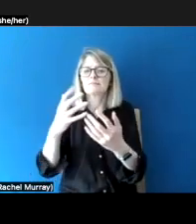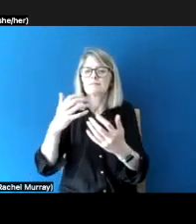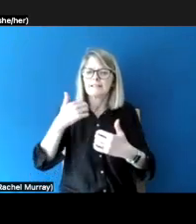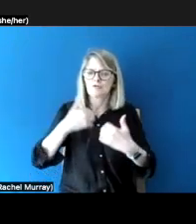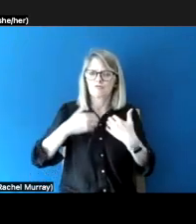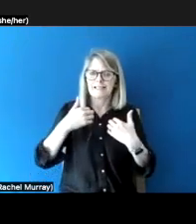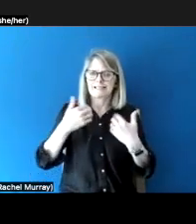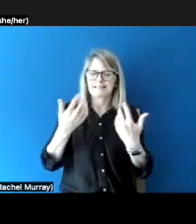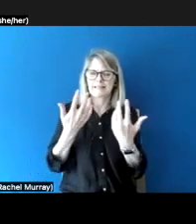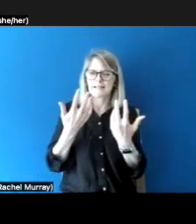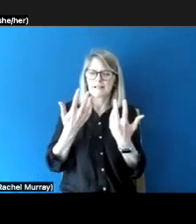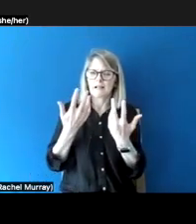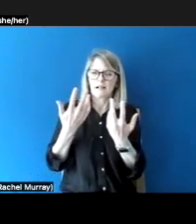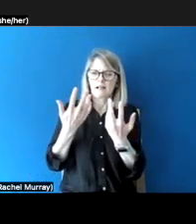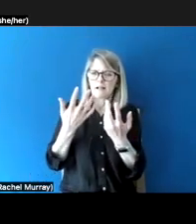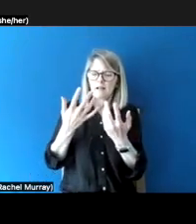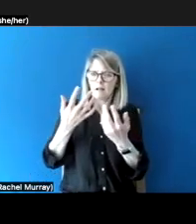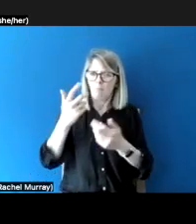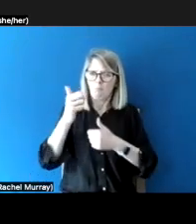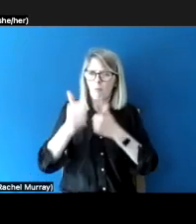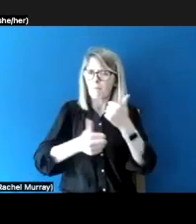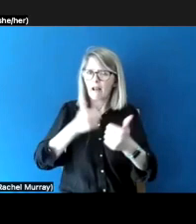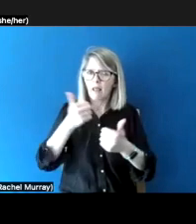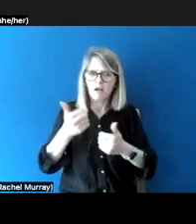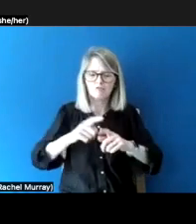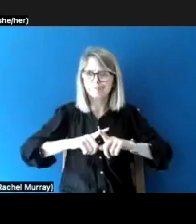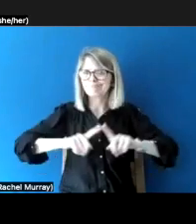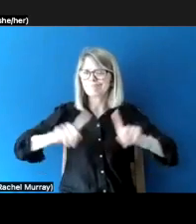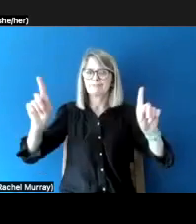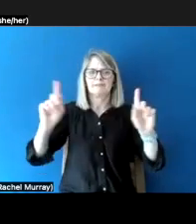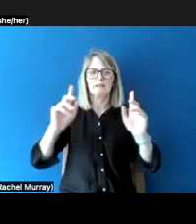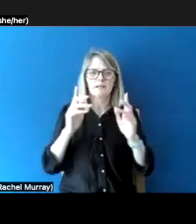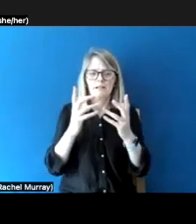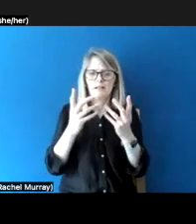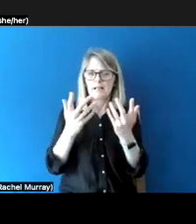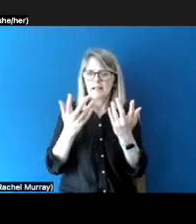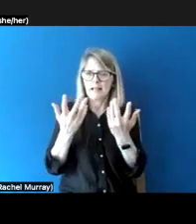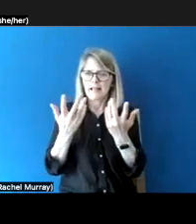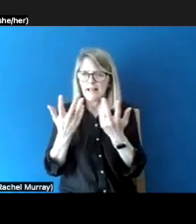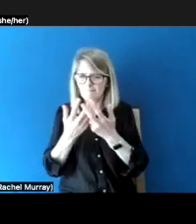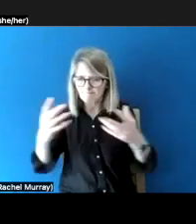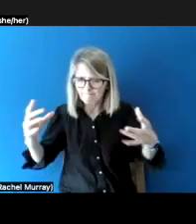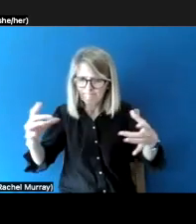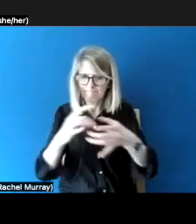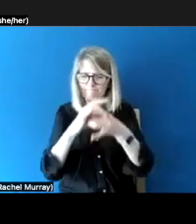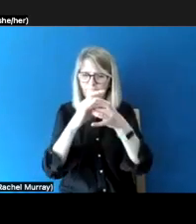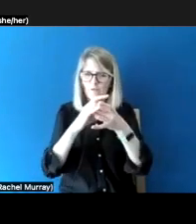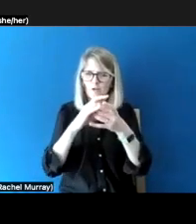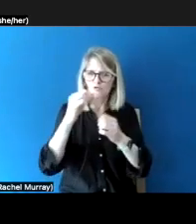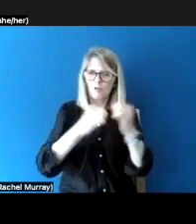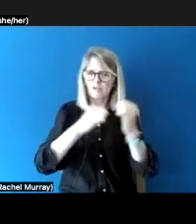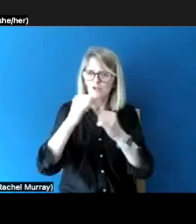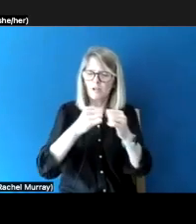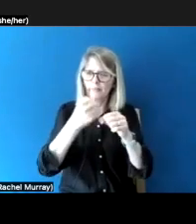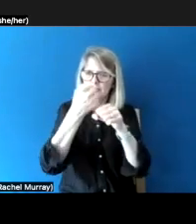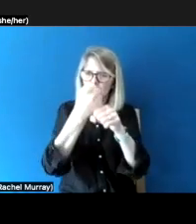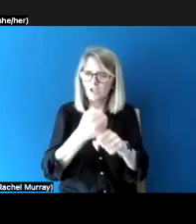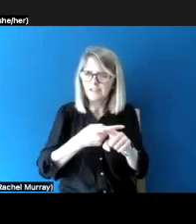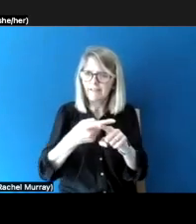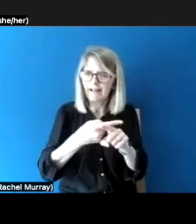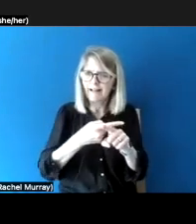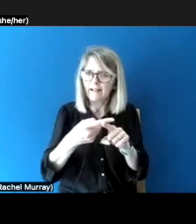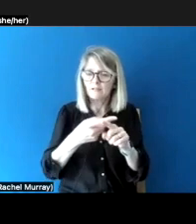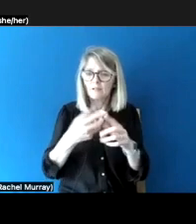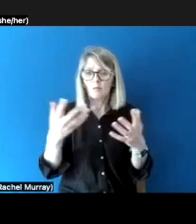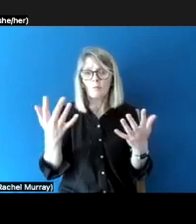find resonance within the structures of Church of England, where we begin to see